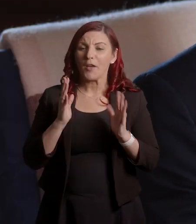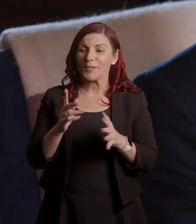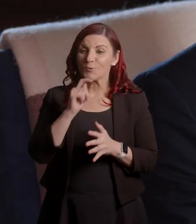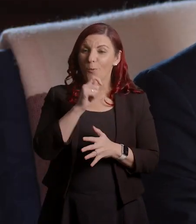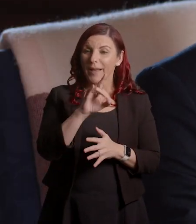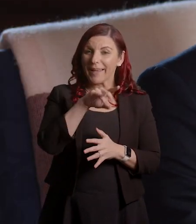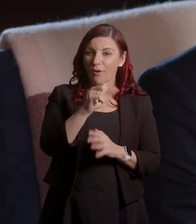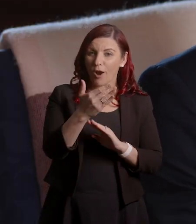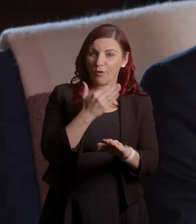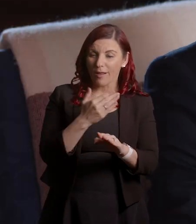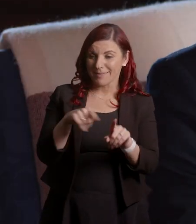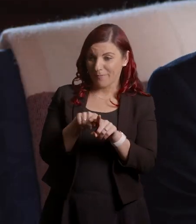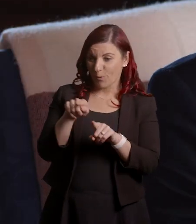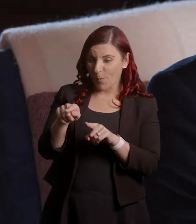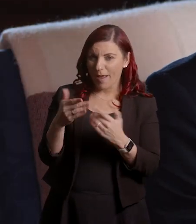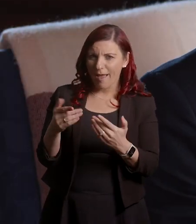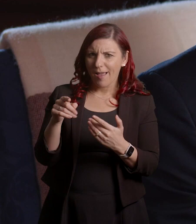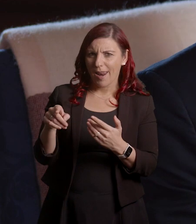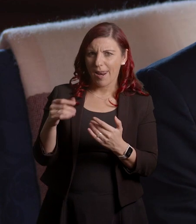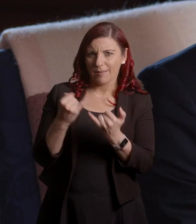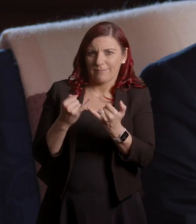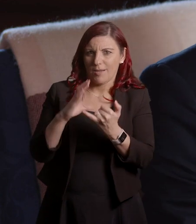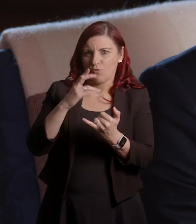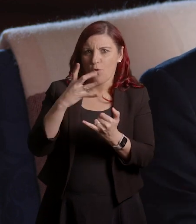Ciara, Carla, that we're obviously playing in Croke Park.